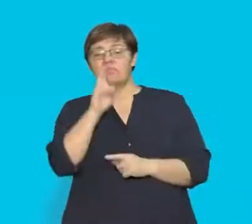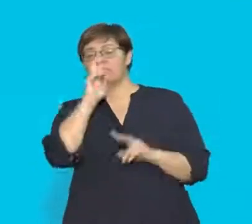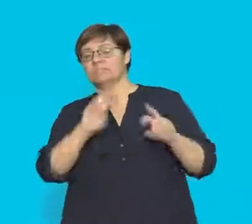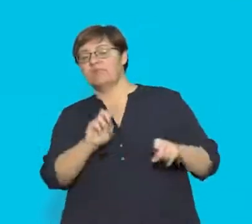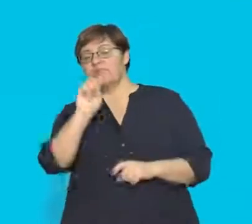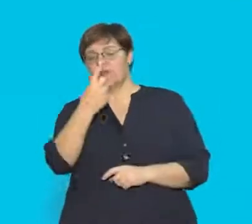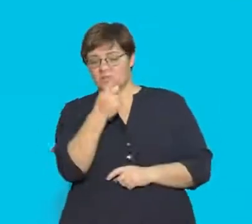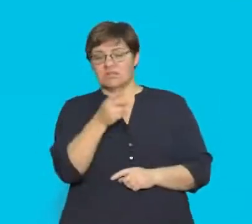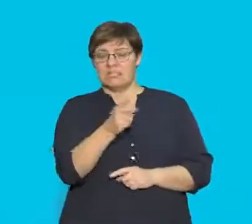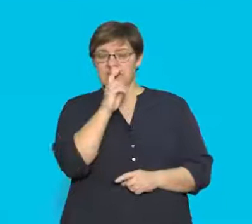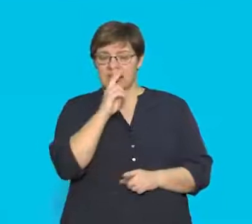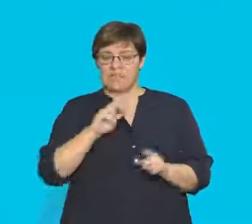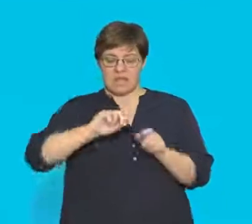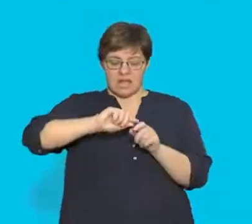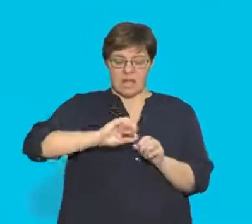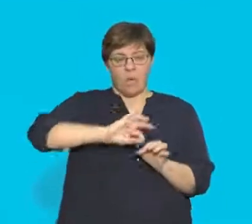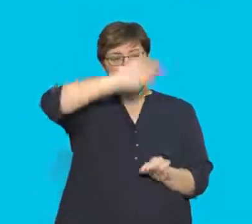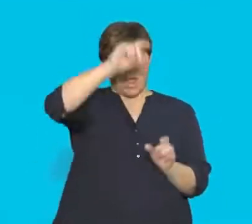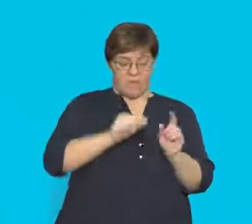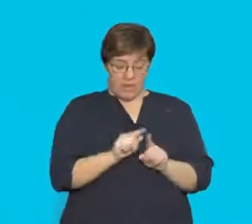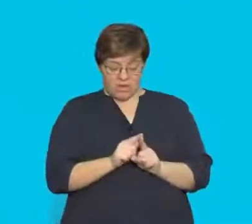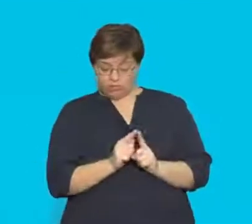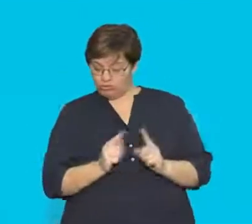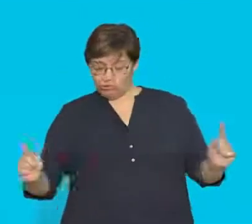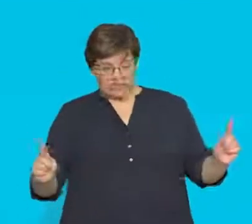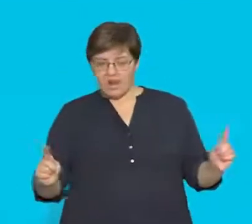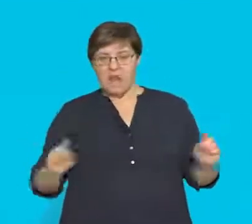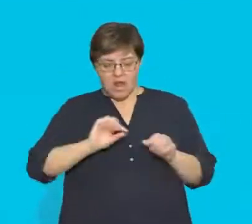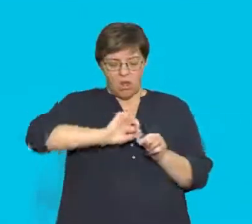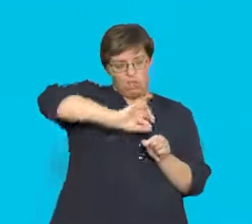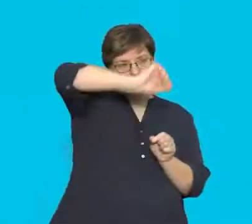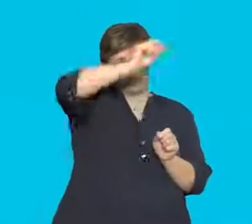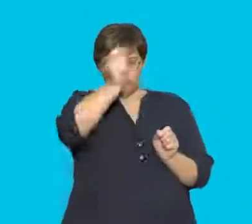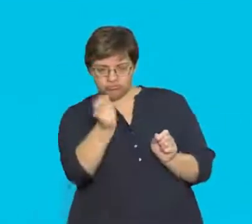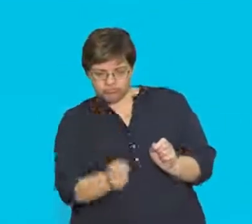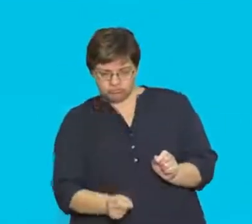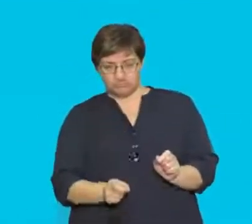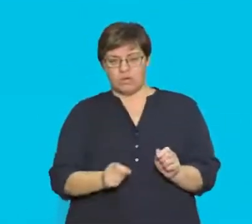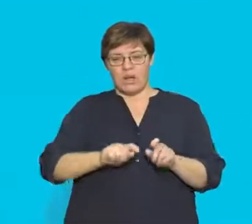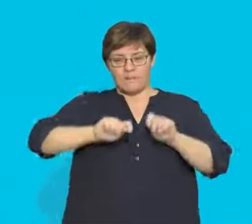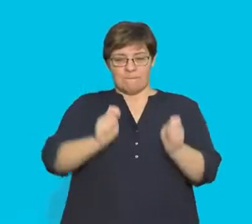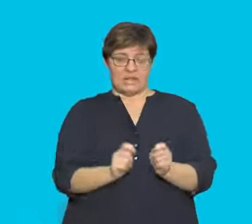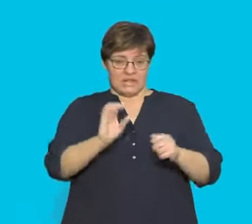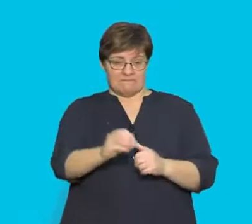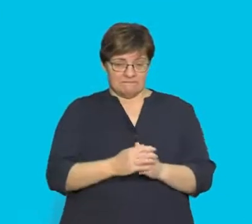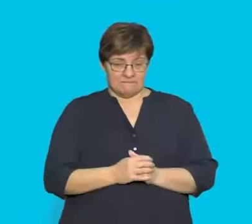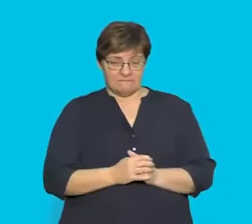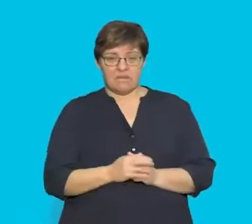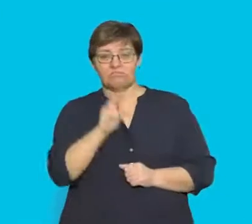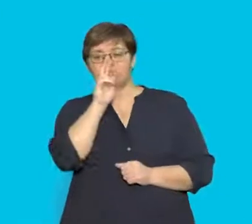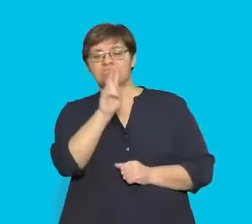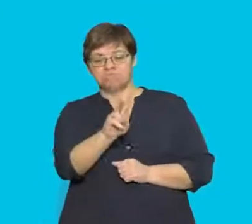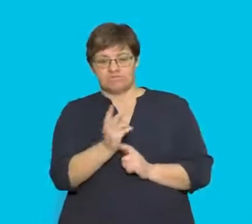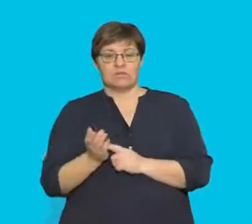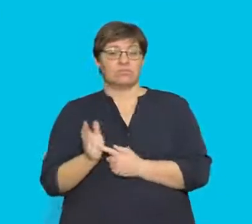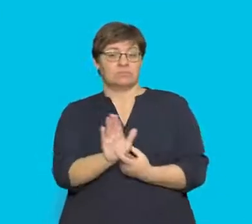to say, let's bend the piece of wire. Instead of being a straight piece of wire, let's bend it into a loop. And so here's a picture